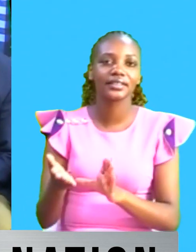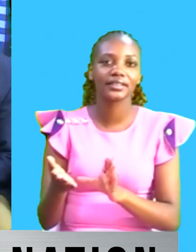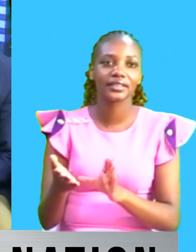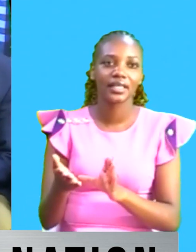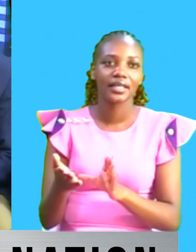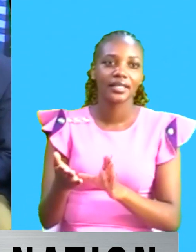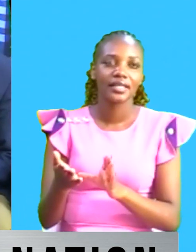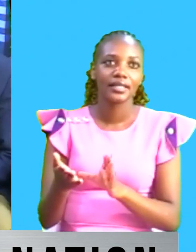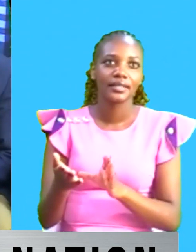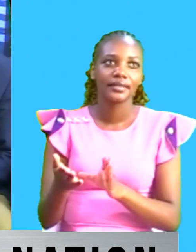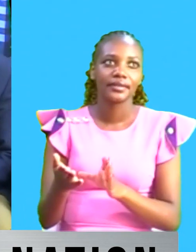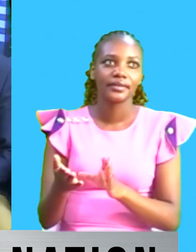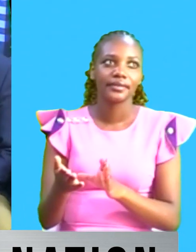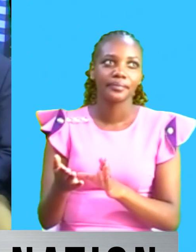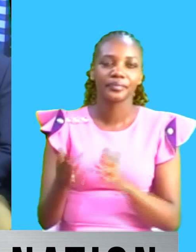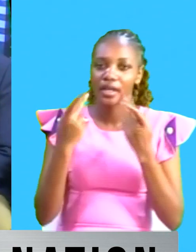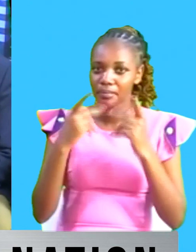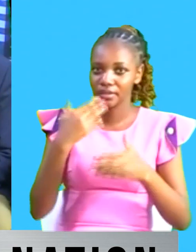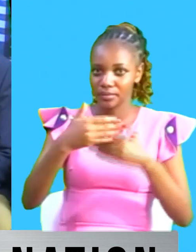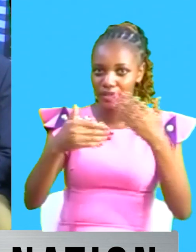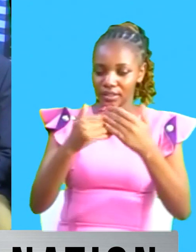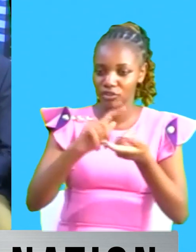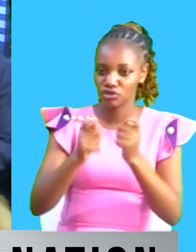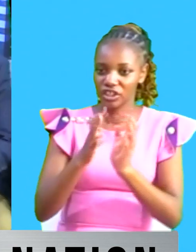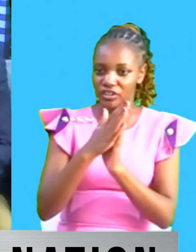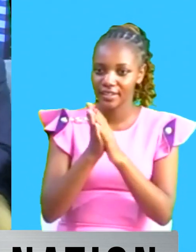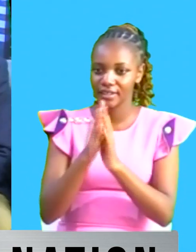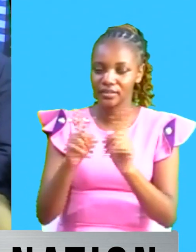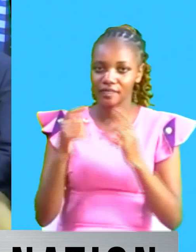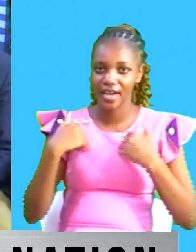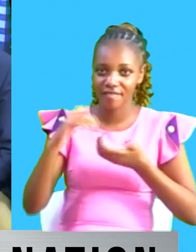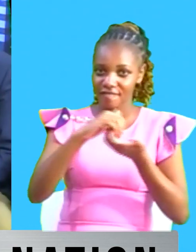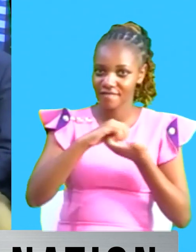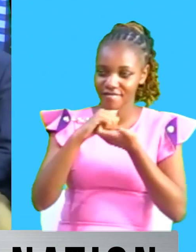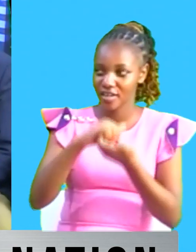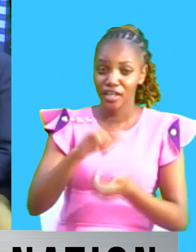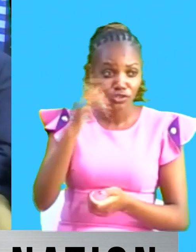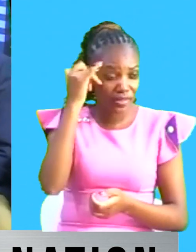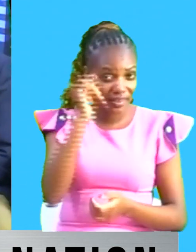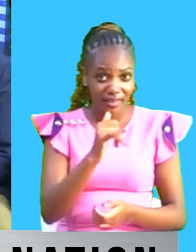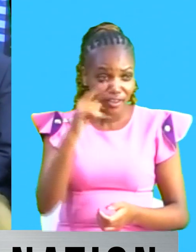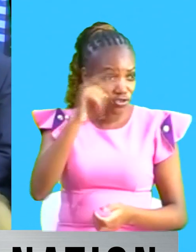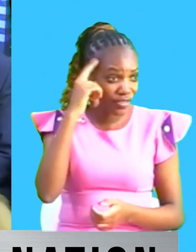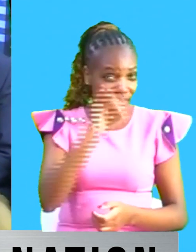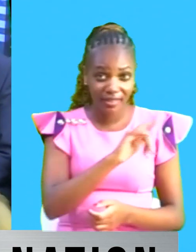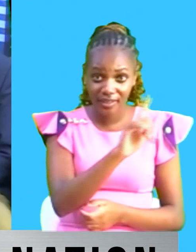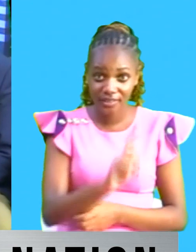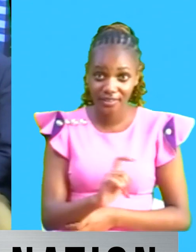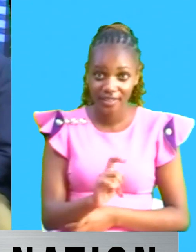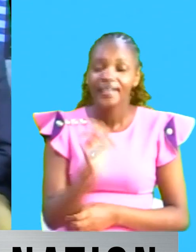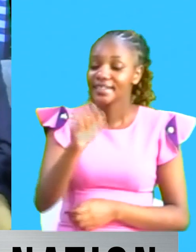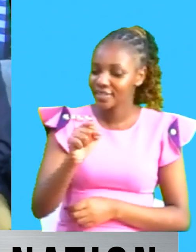the way to change this narrative and to engage. Oh, you think so? For me, I think that's what